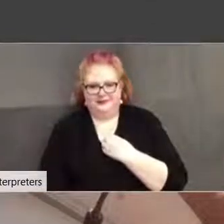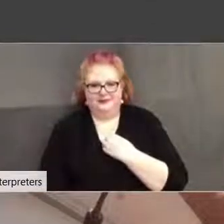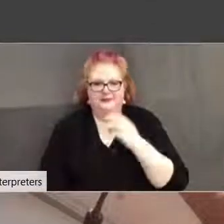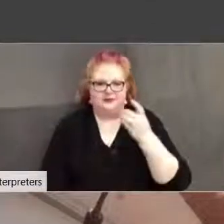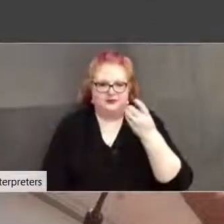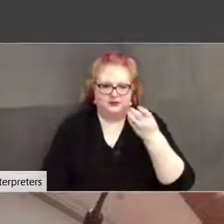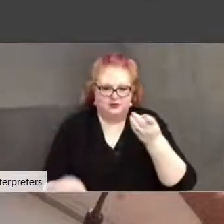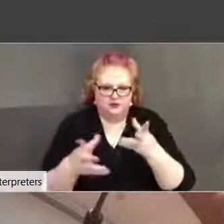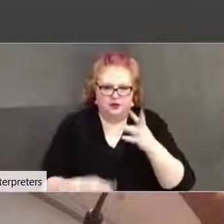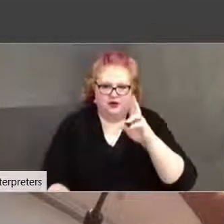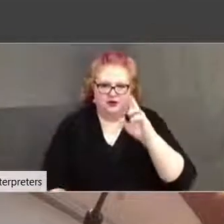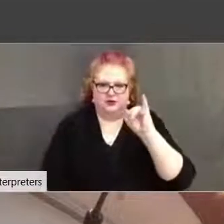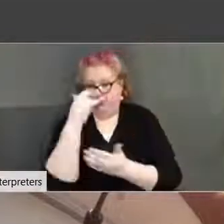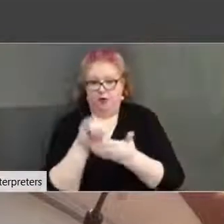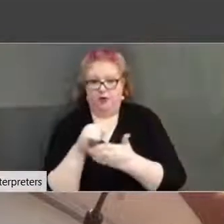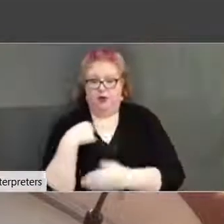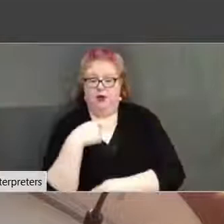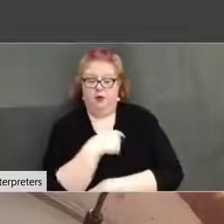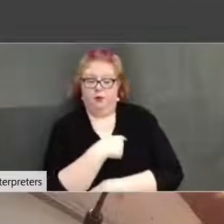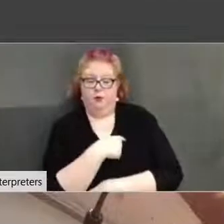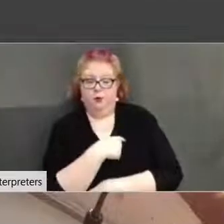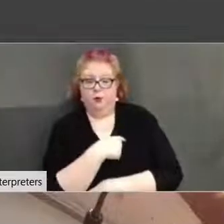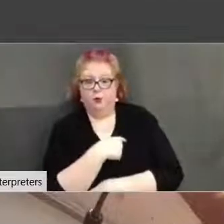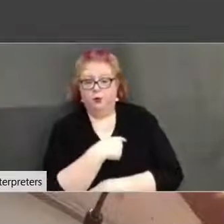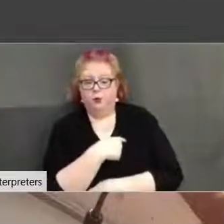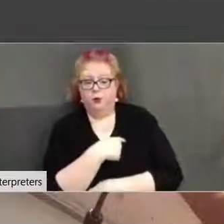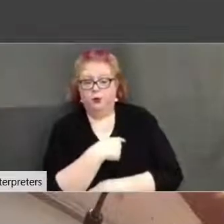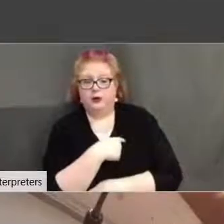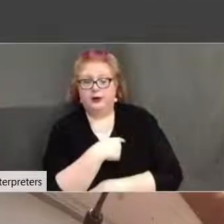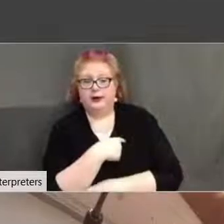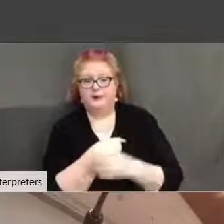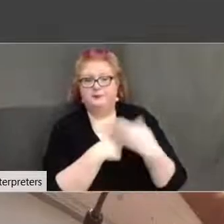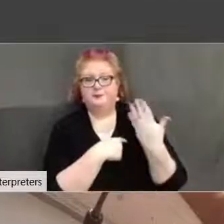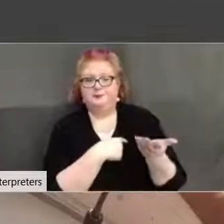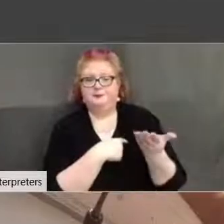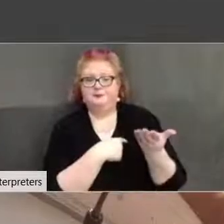said items 1 through 12. I guess it was just the